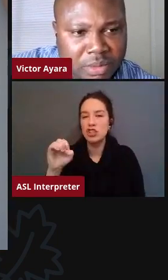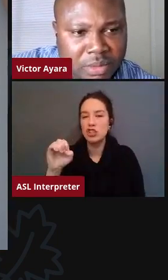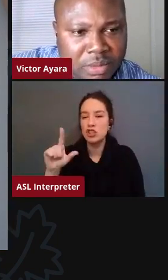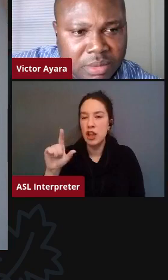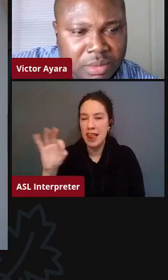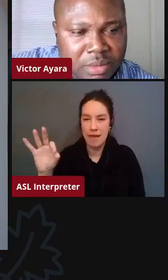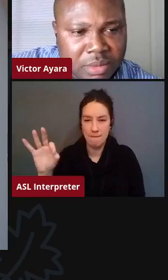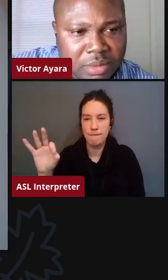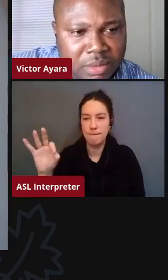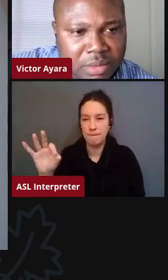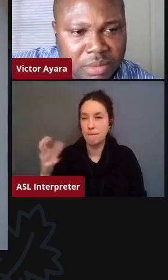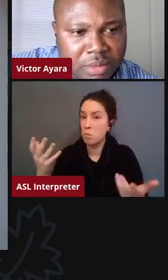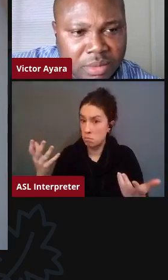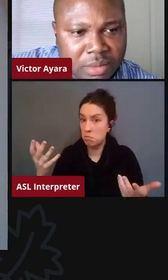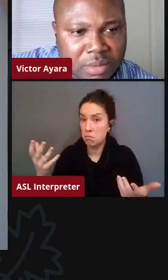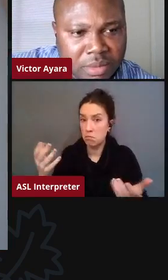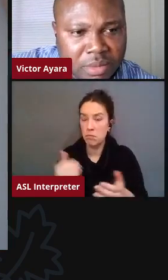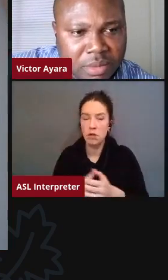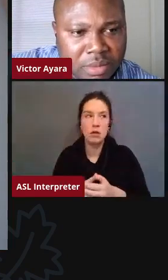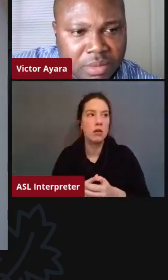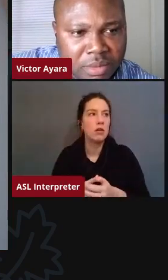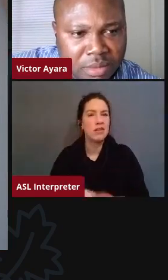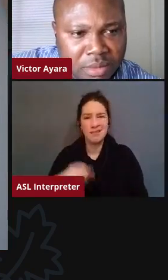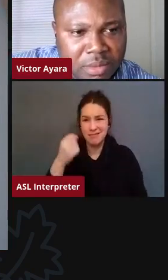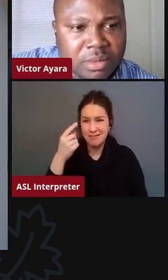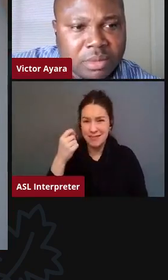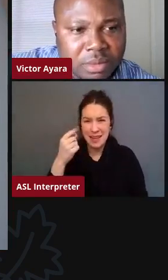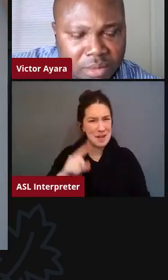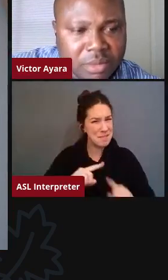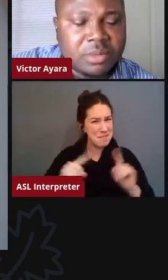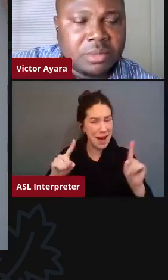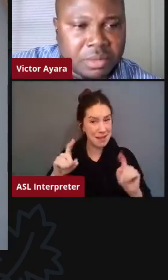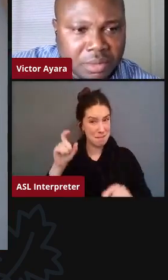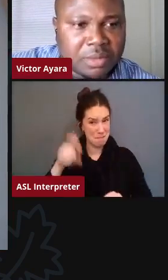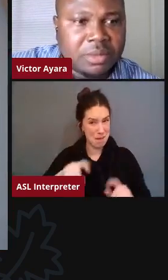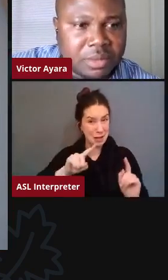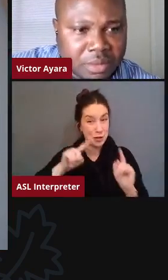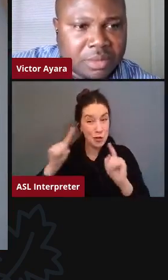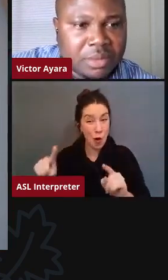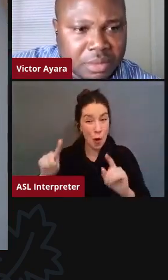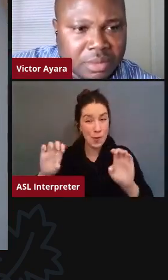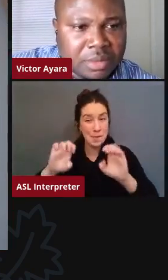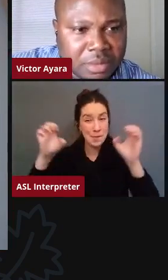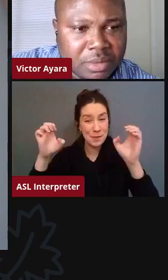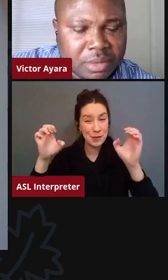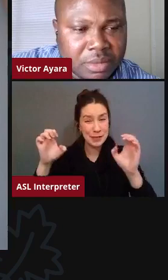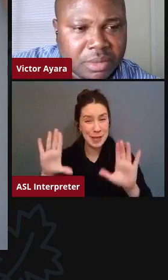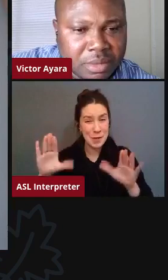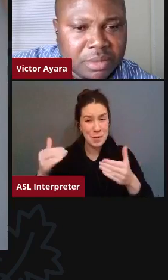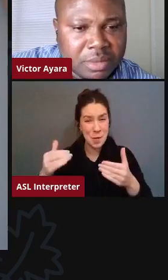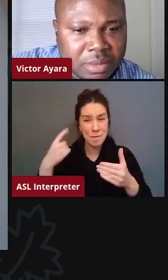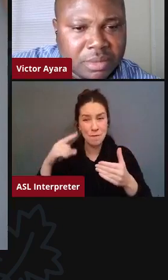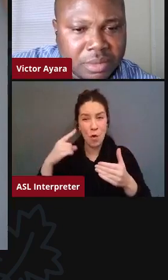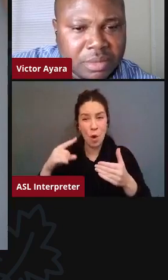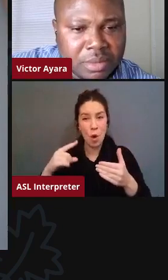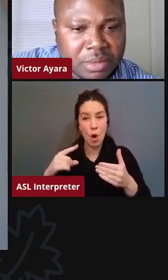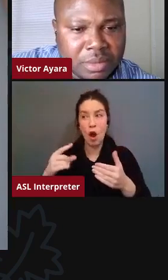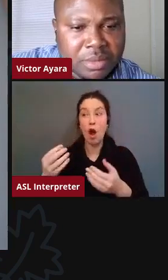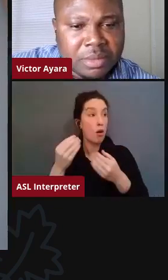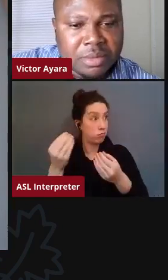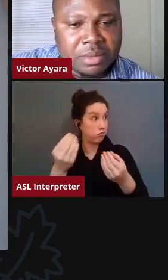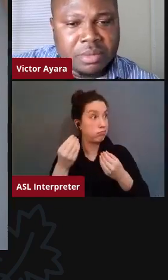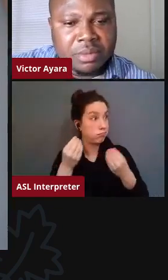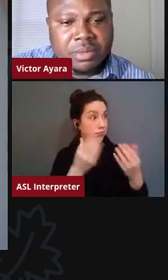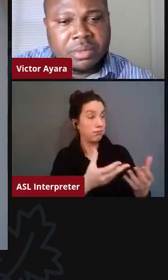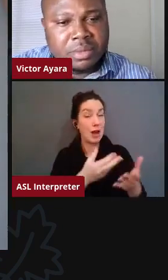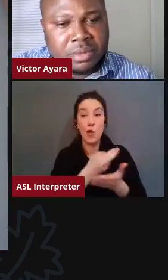need to go end up in the emergency room to get access to food? No, right? But that's just kind of the way that this has come about, is that the